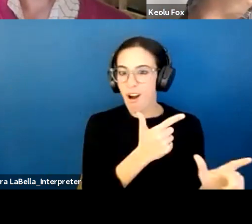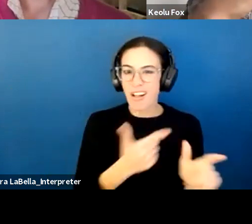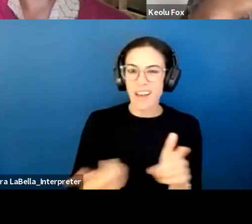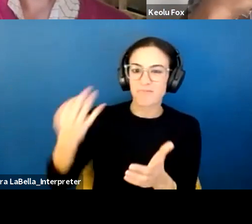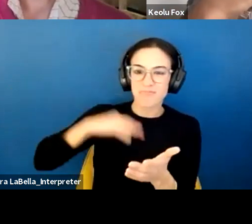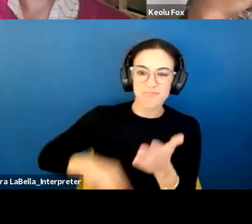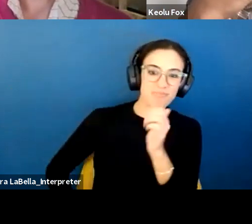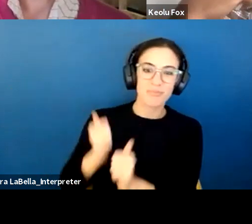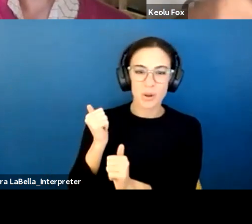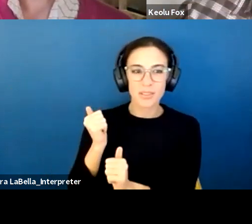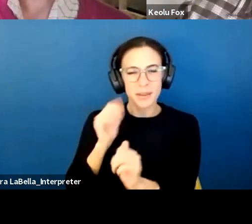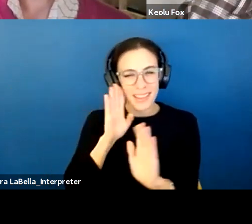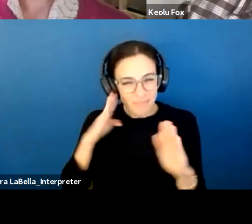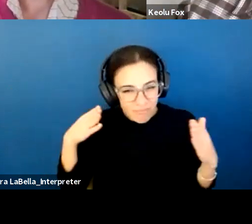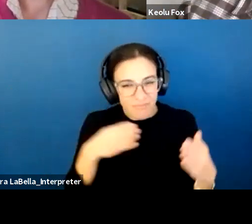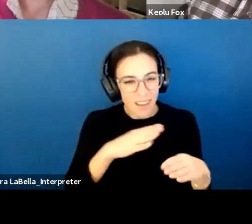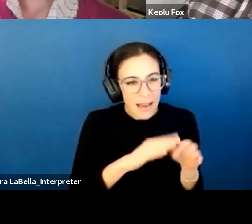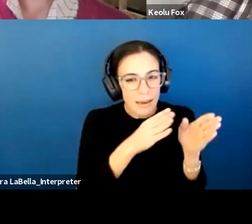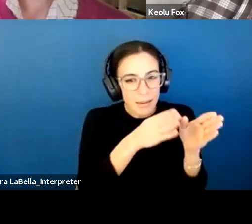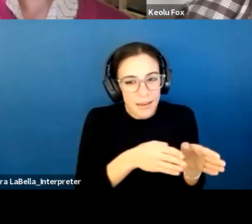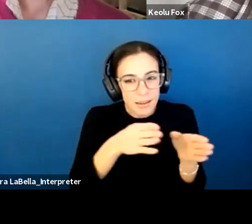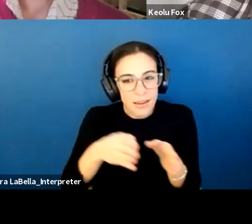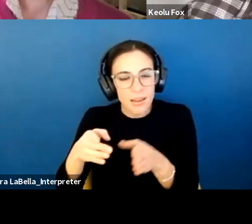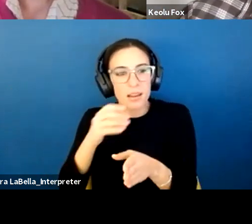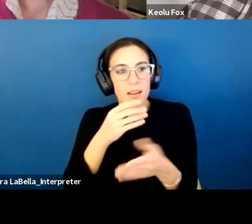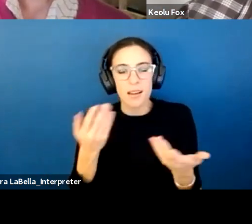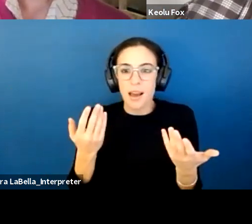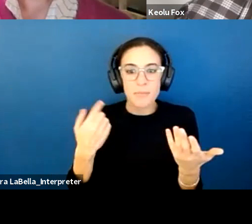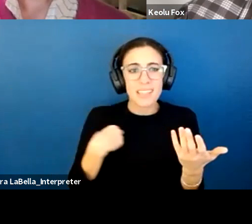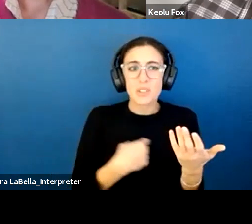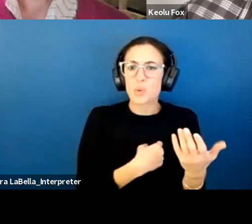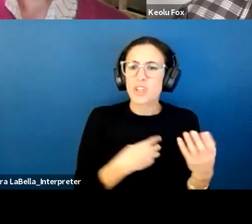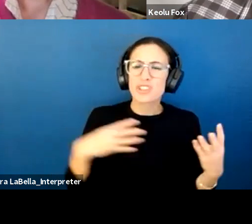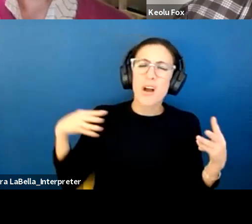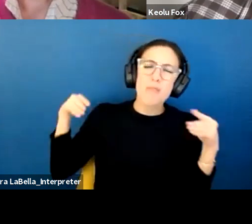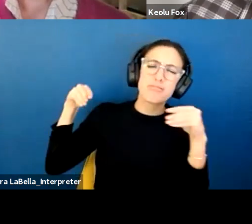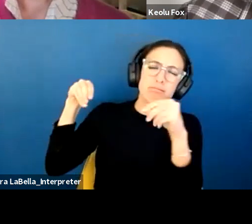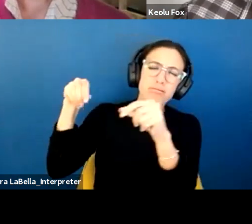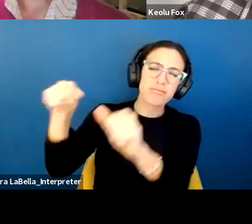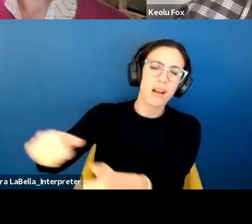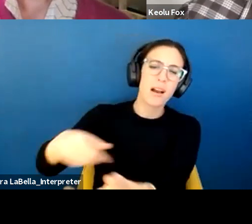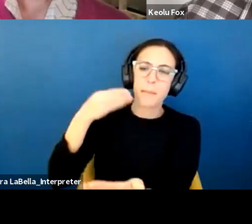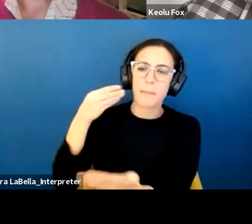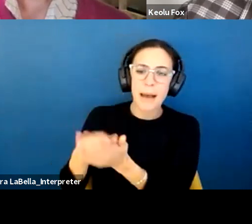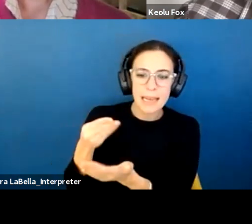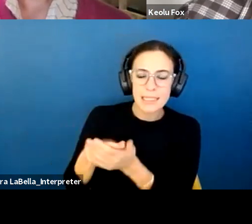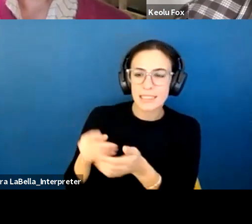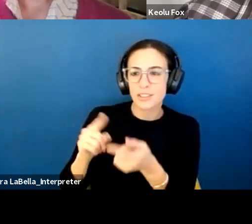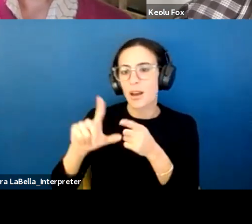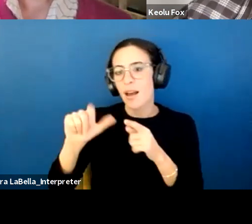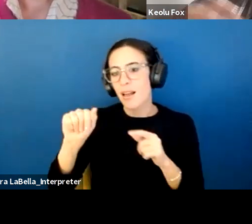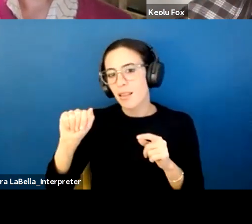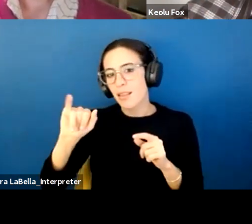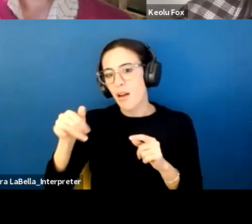of innovation that exist, it's like we're just pouring money and resources into the La Joillas and the Cambridges